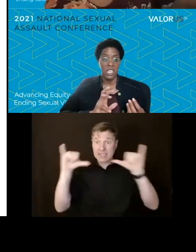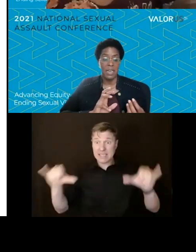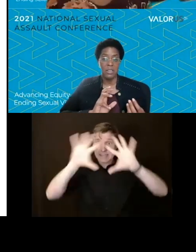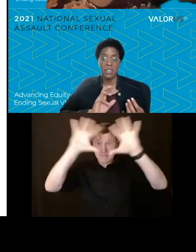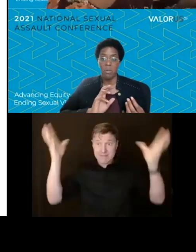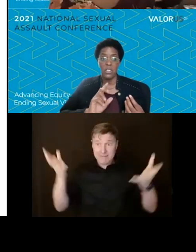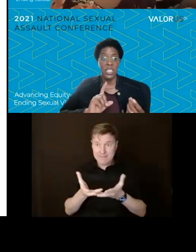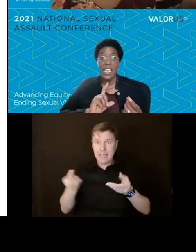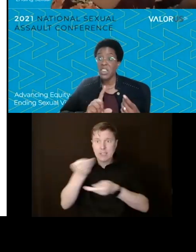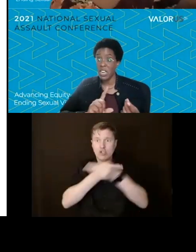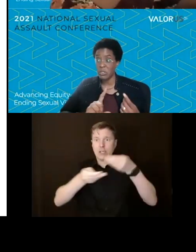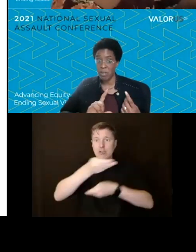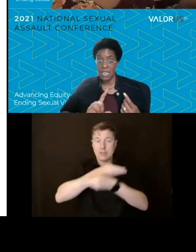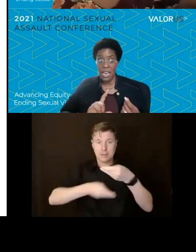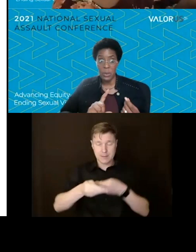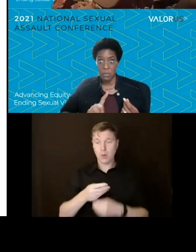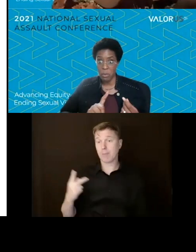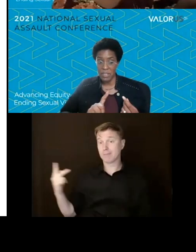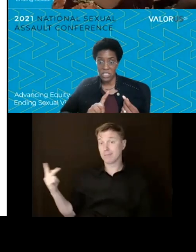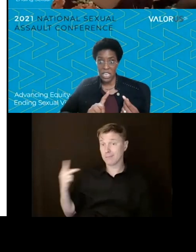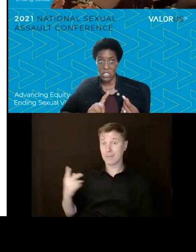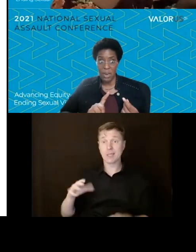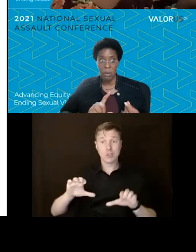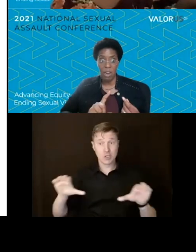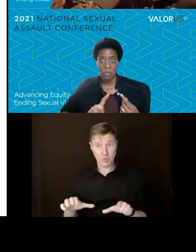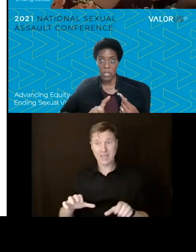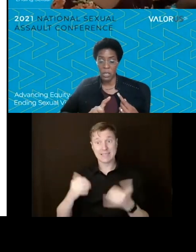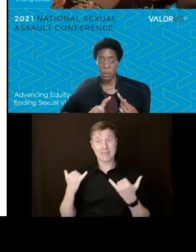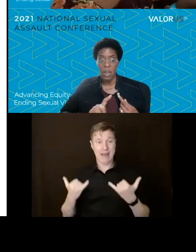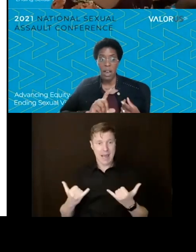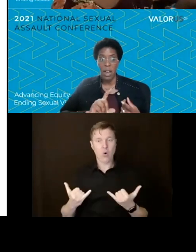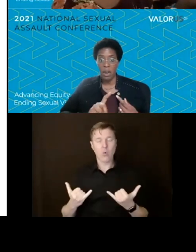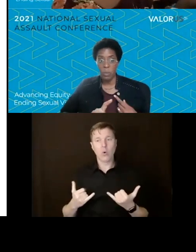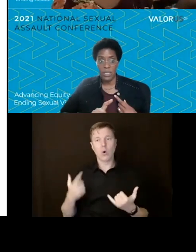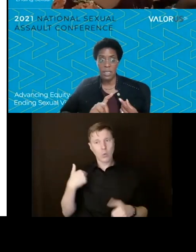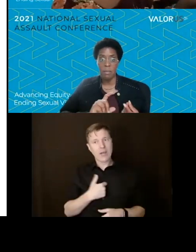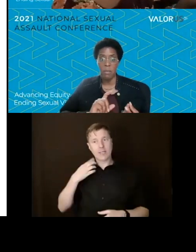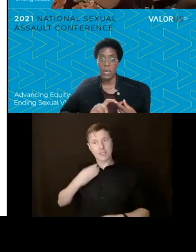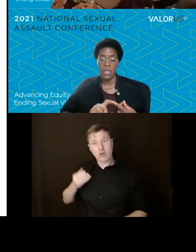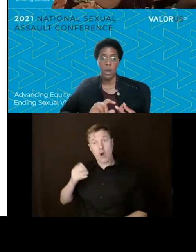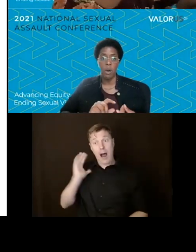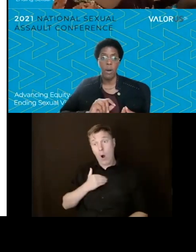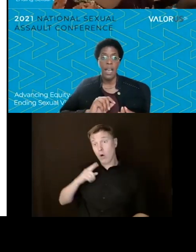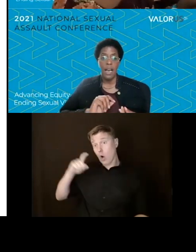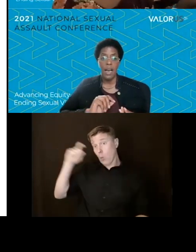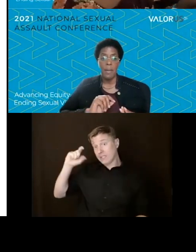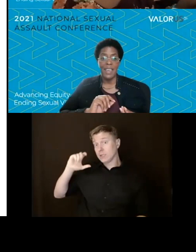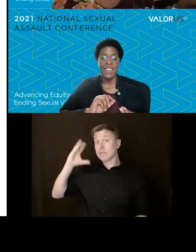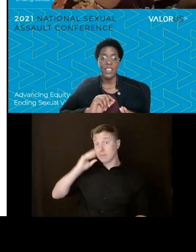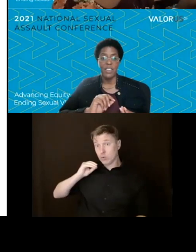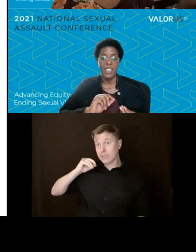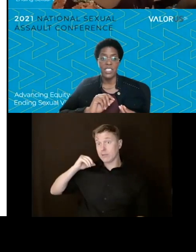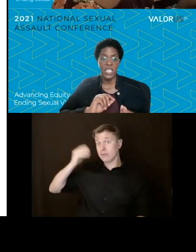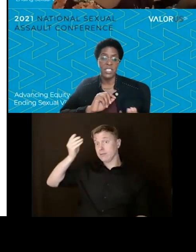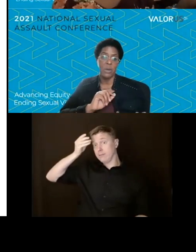shape patterns. So what Janae and I are doing right now is a form of exchange, right? We're offering you our wisdom, what we know, and